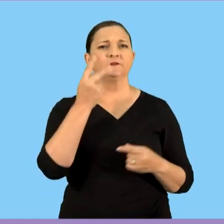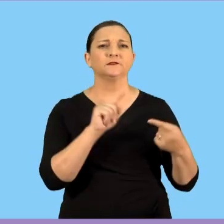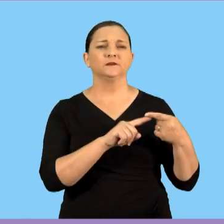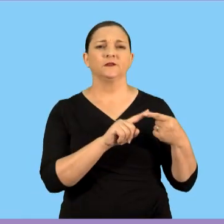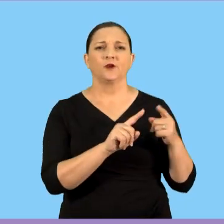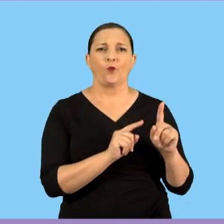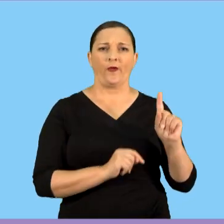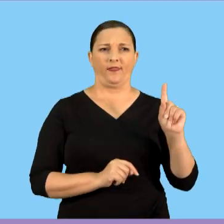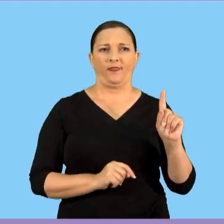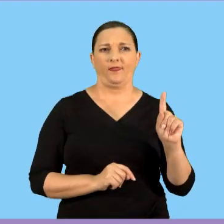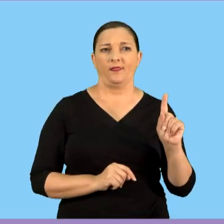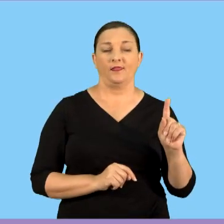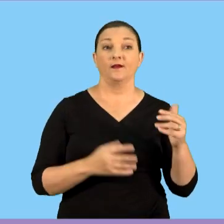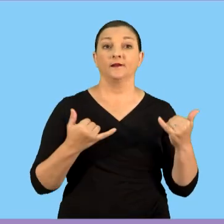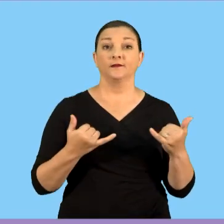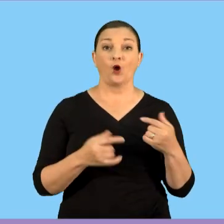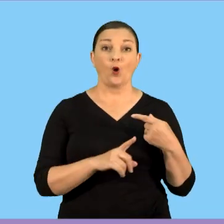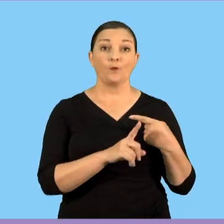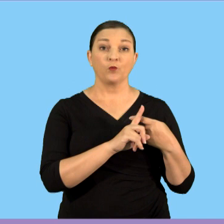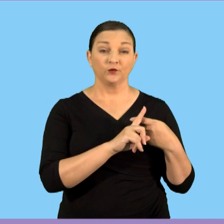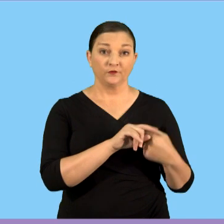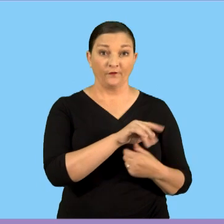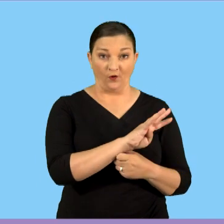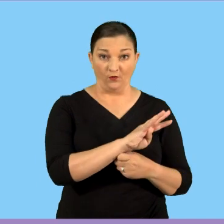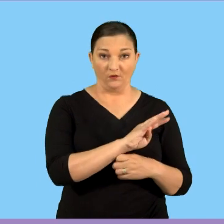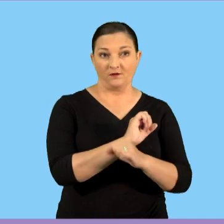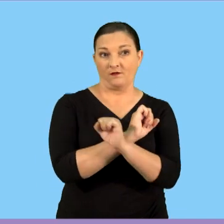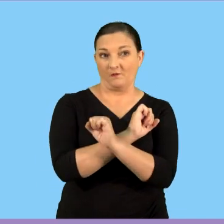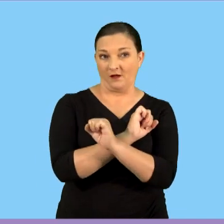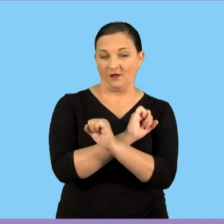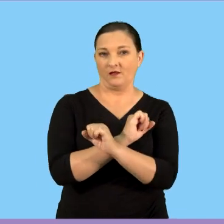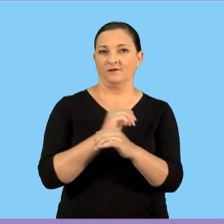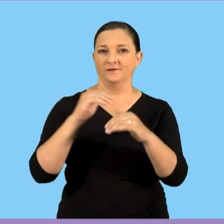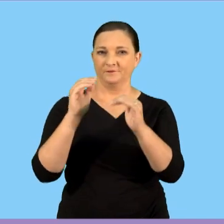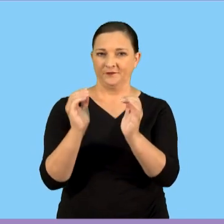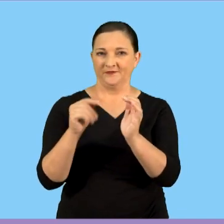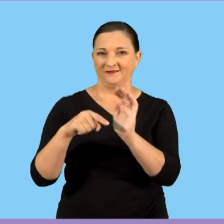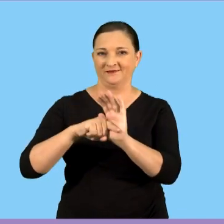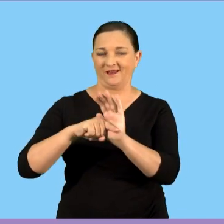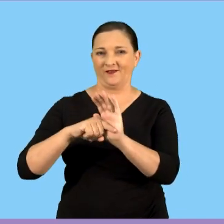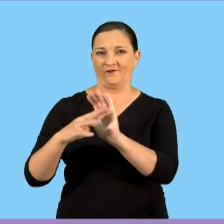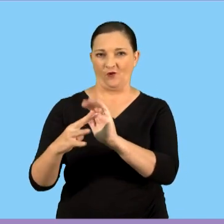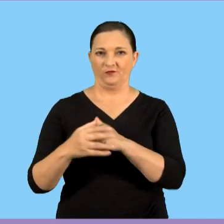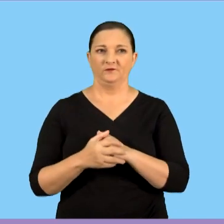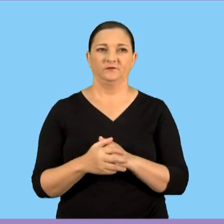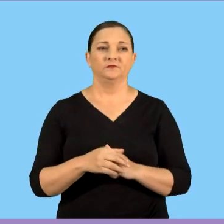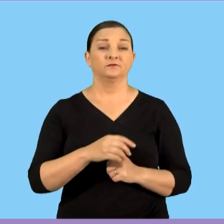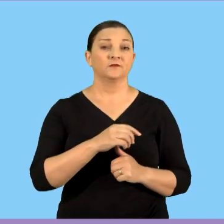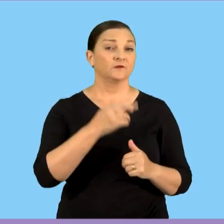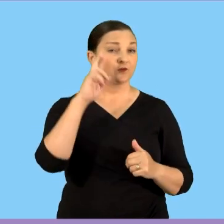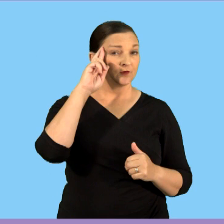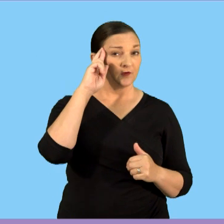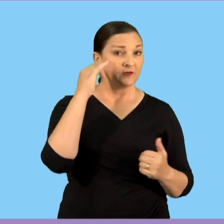here. We have a positive 4 multiplied by a negative 4. Now, we are multiplying